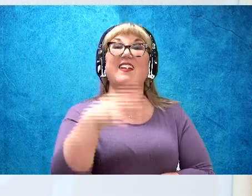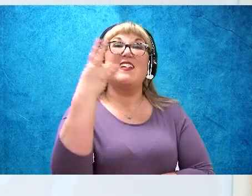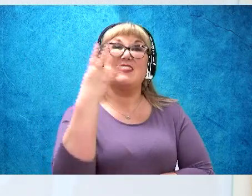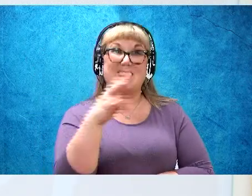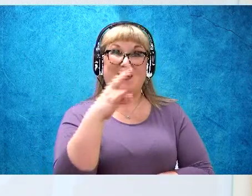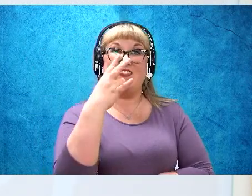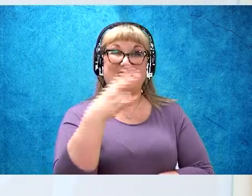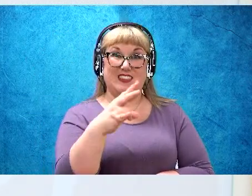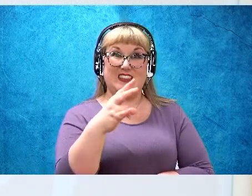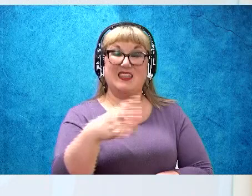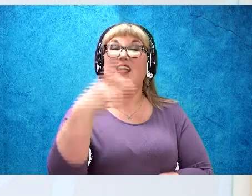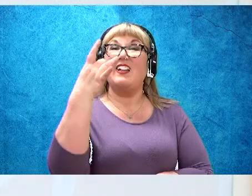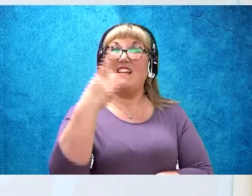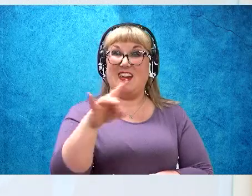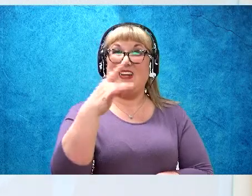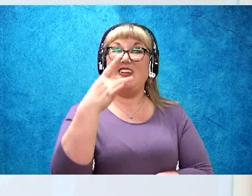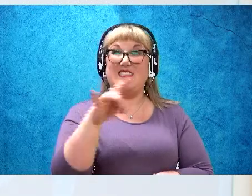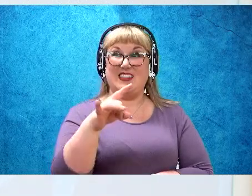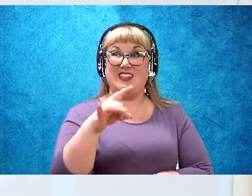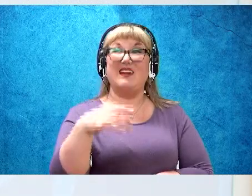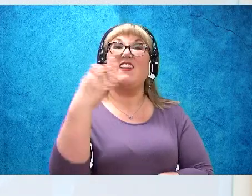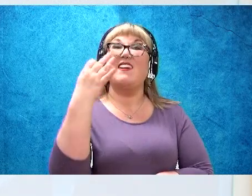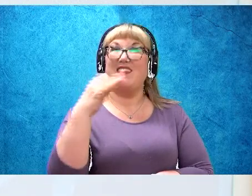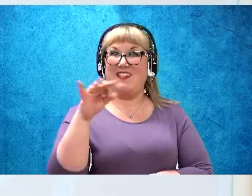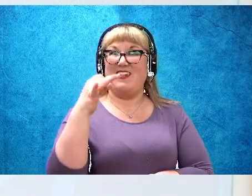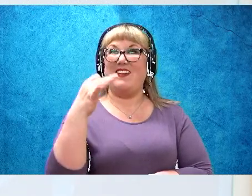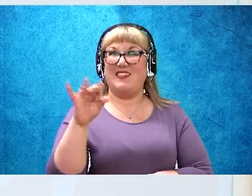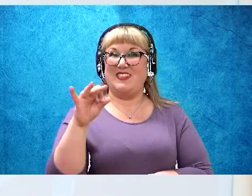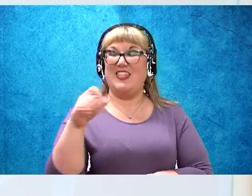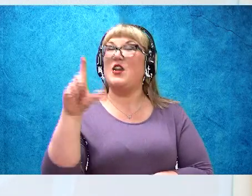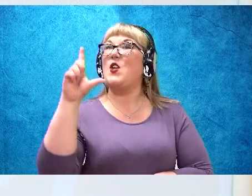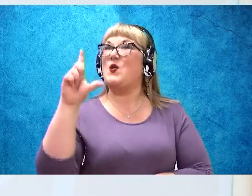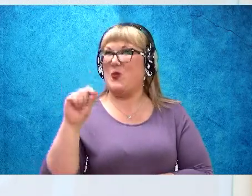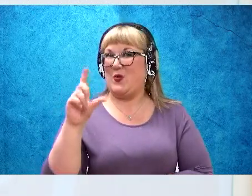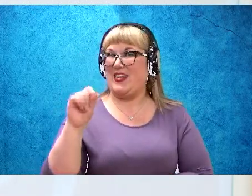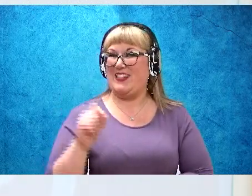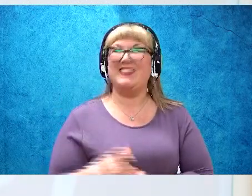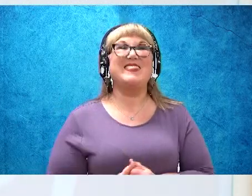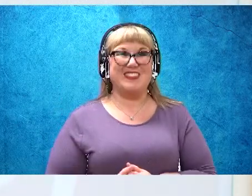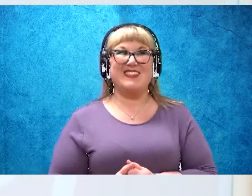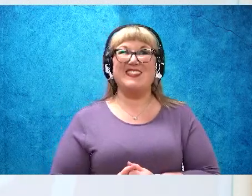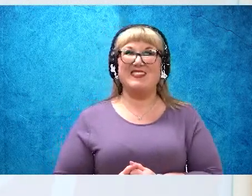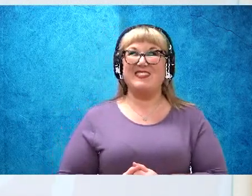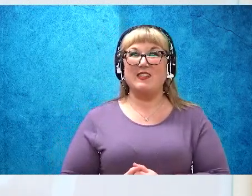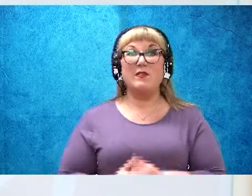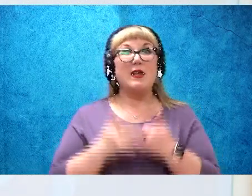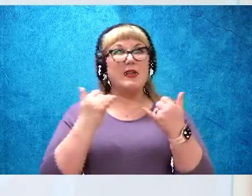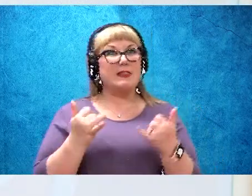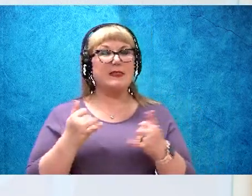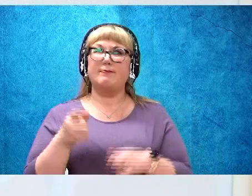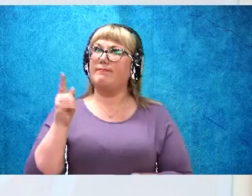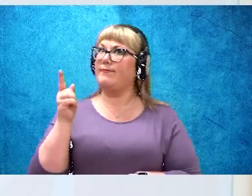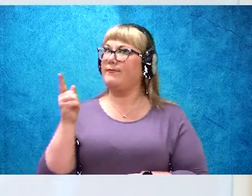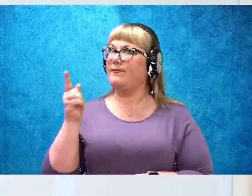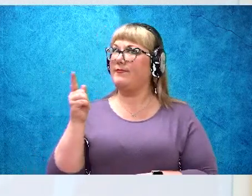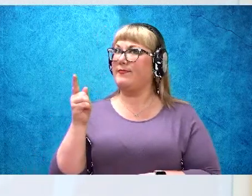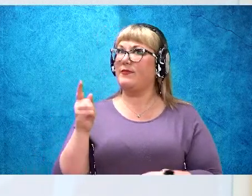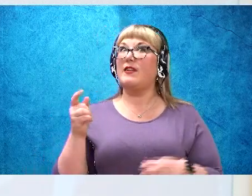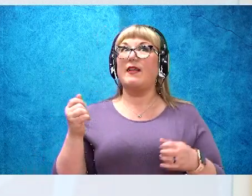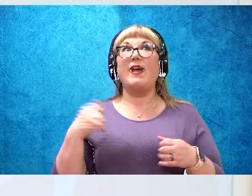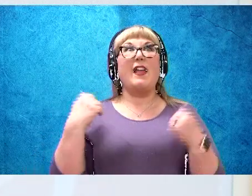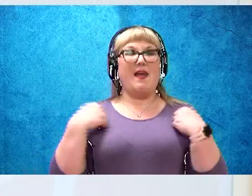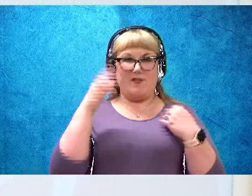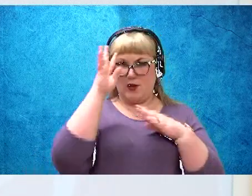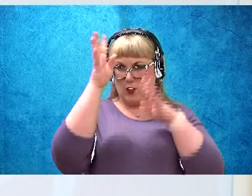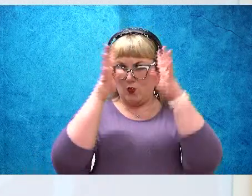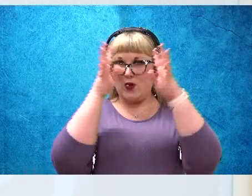16, 17, 18, 19, 20. Now this that I have created,